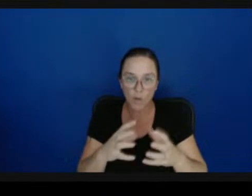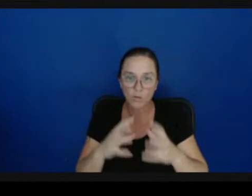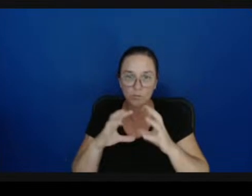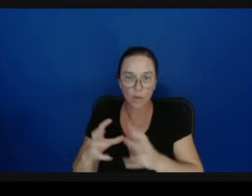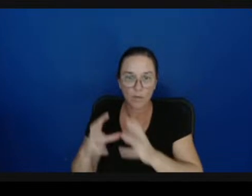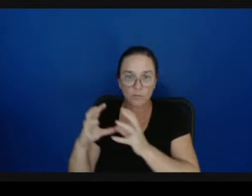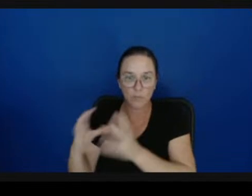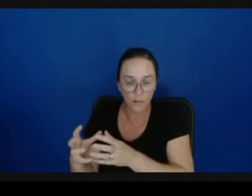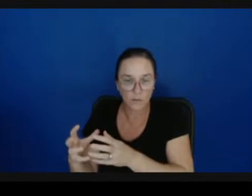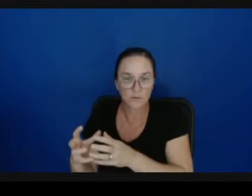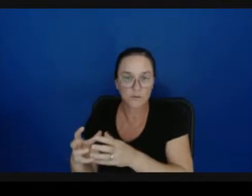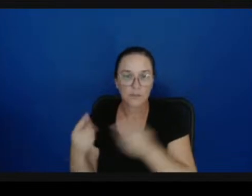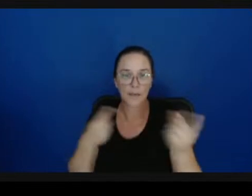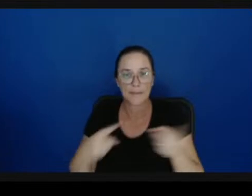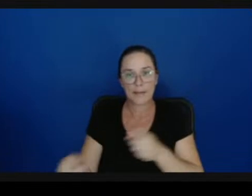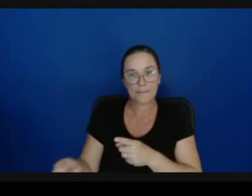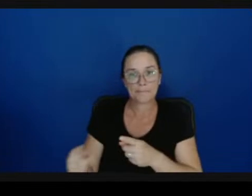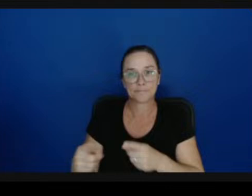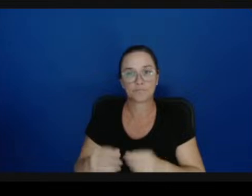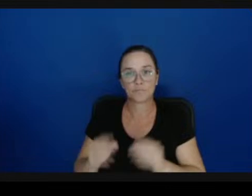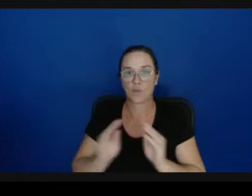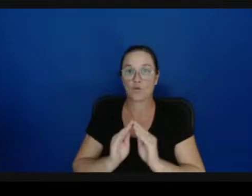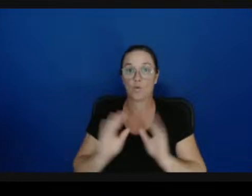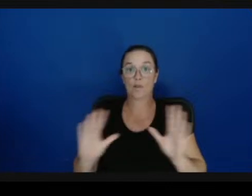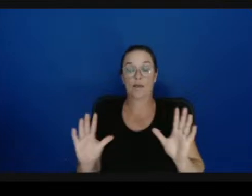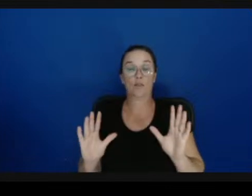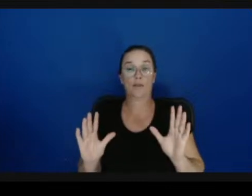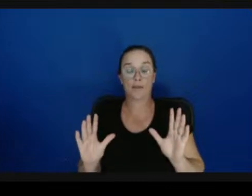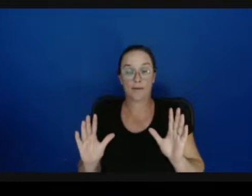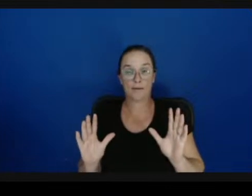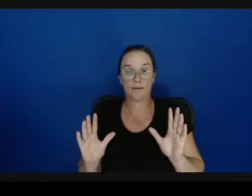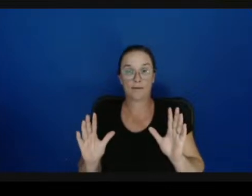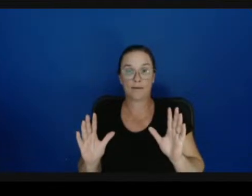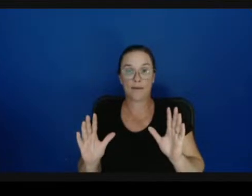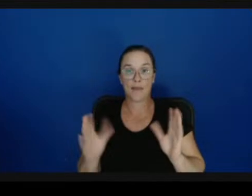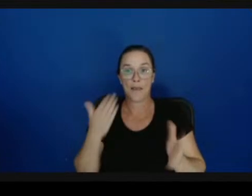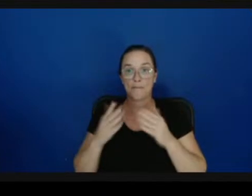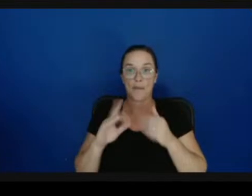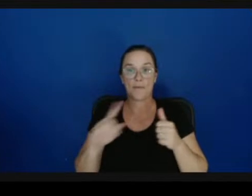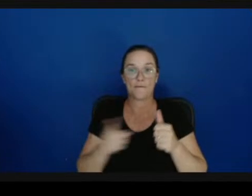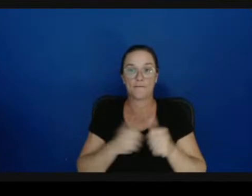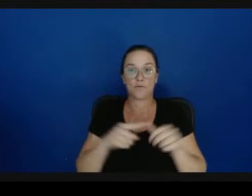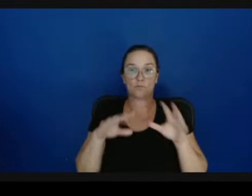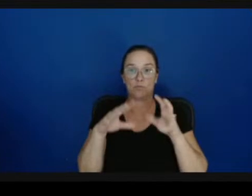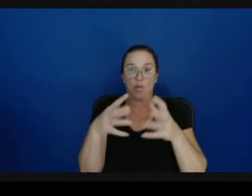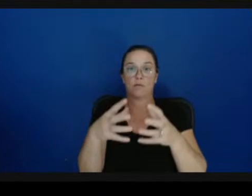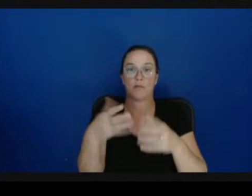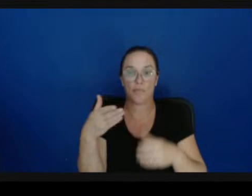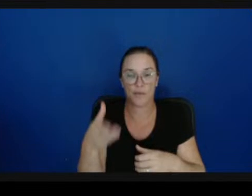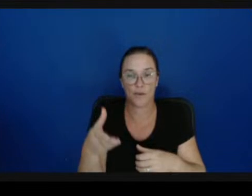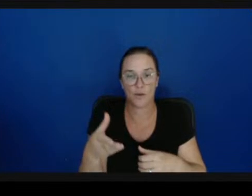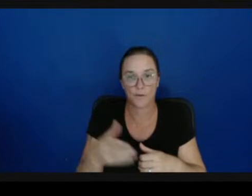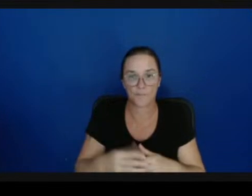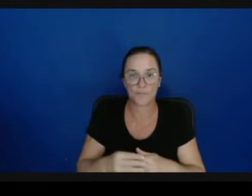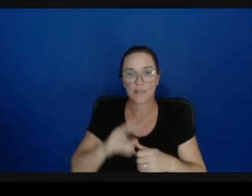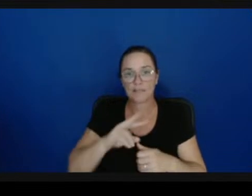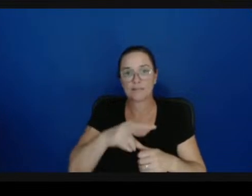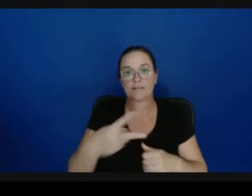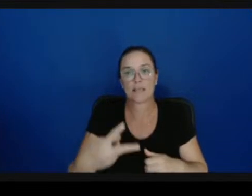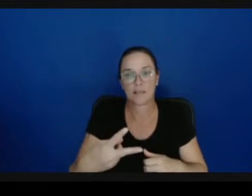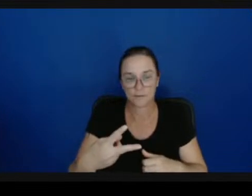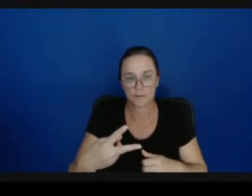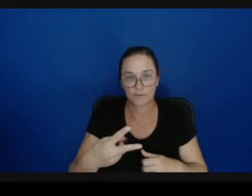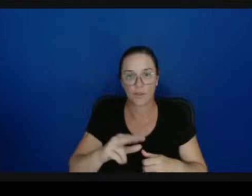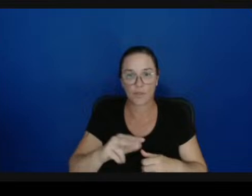through, right? So very clearly, like this may be the first pulse, you could count it over here, a second pulse,